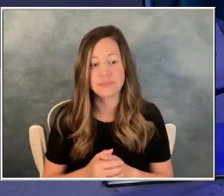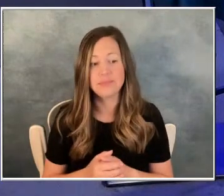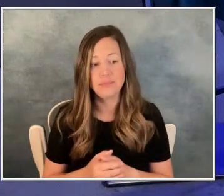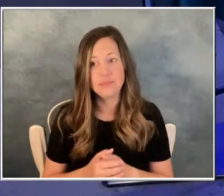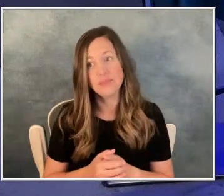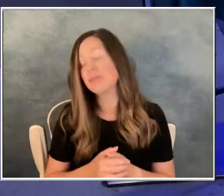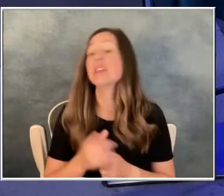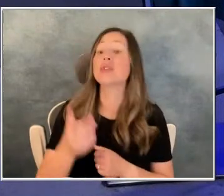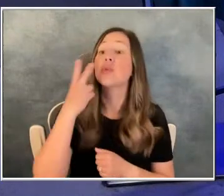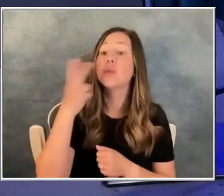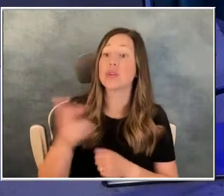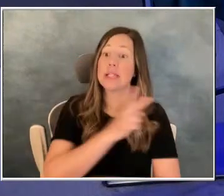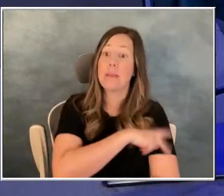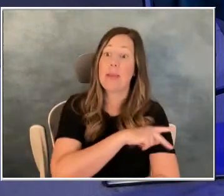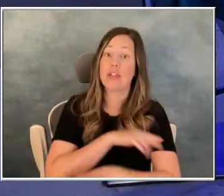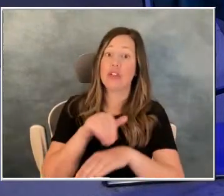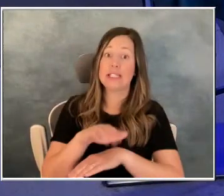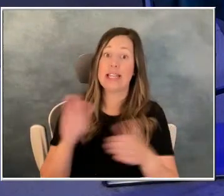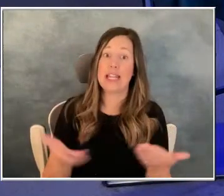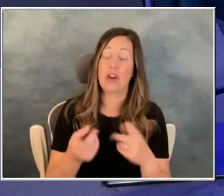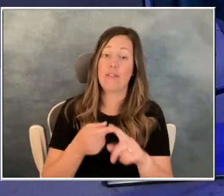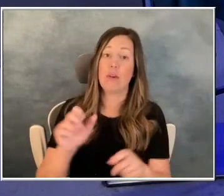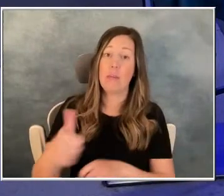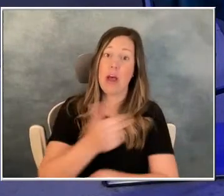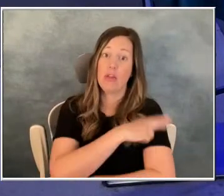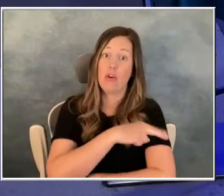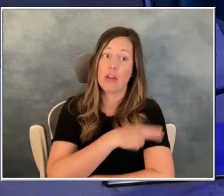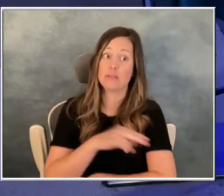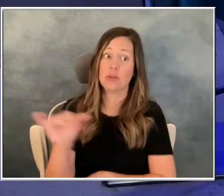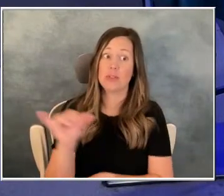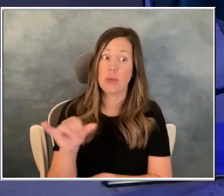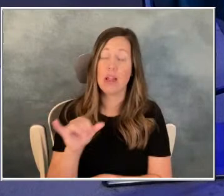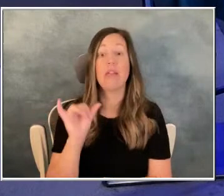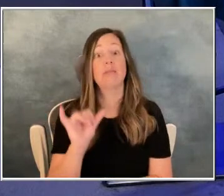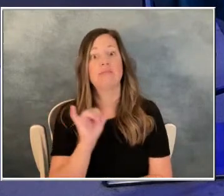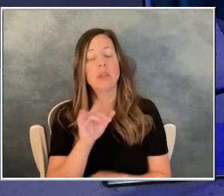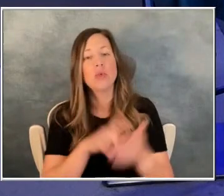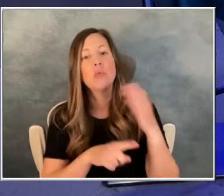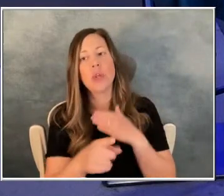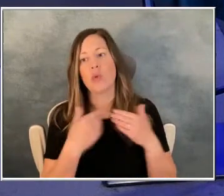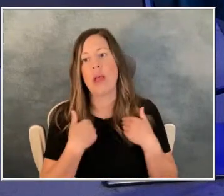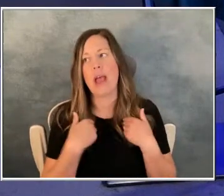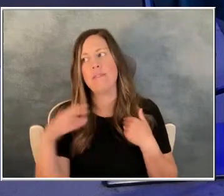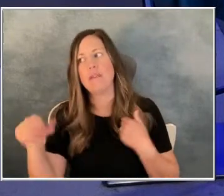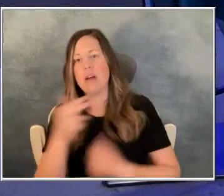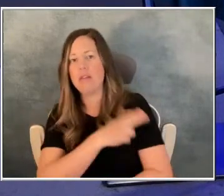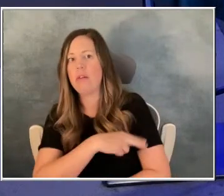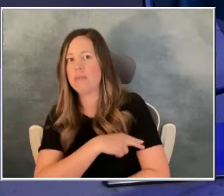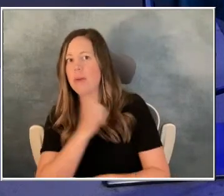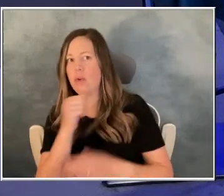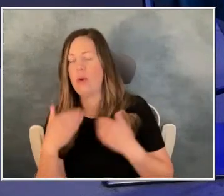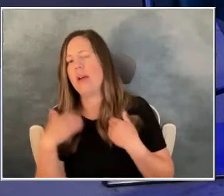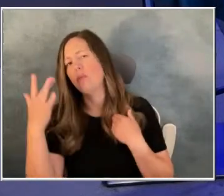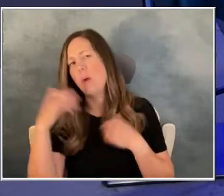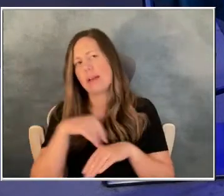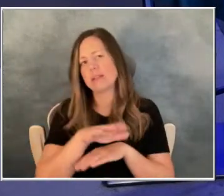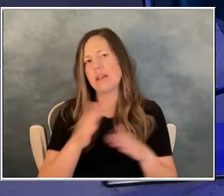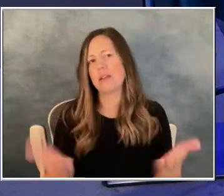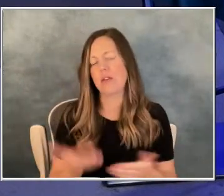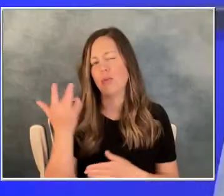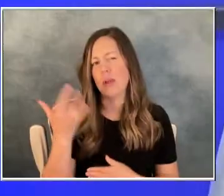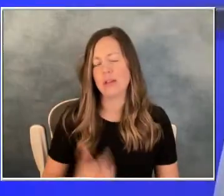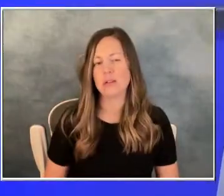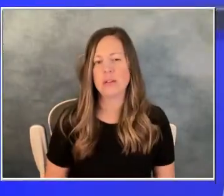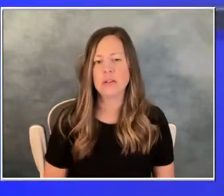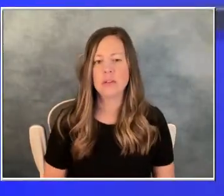are sent here from other hospitals as well. So Correct. what do you have that the other hospitals don't have? So